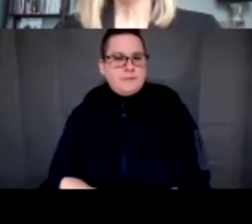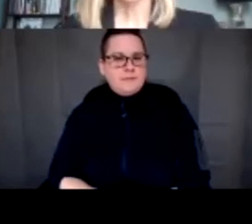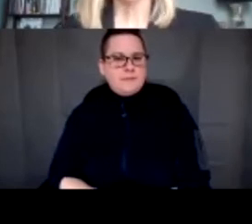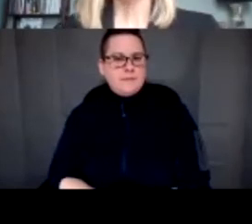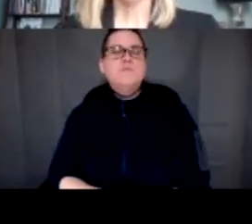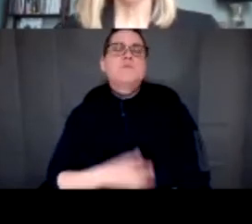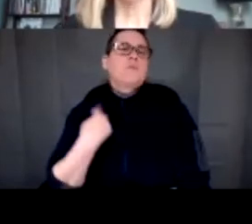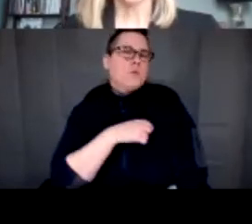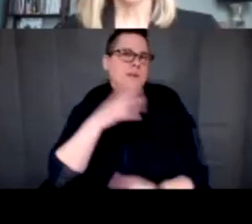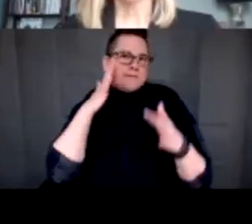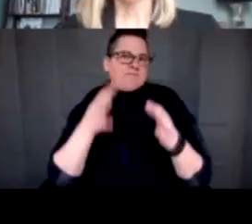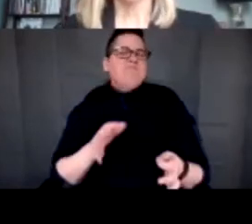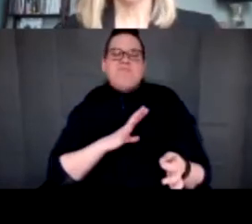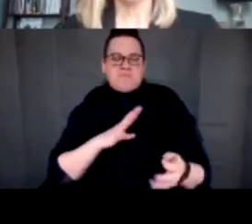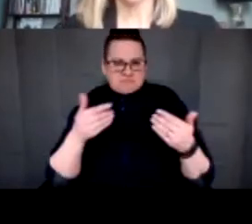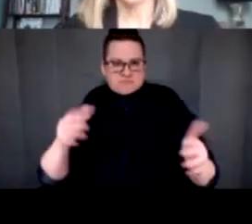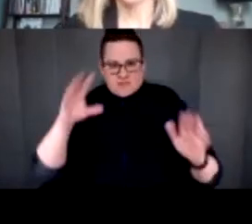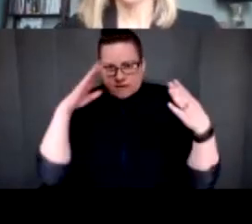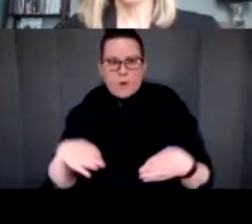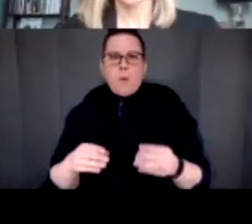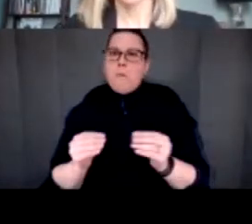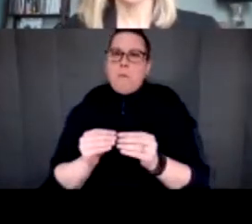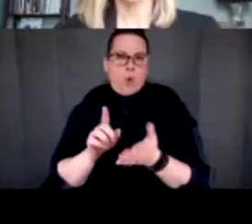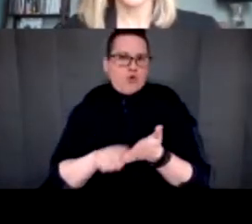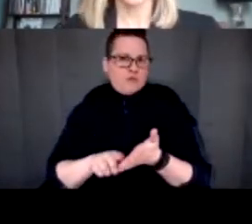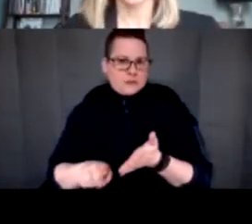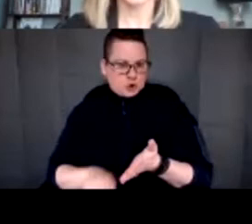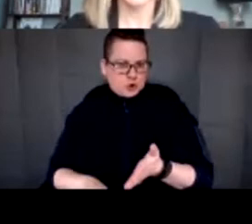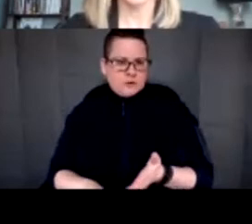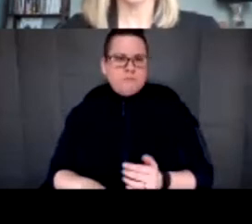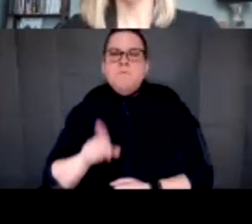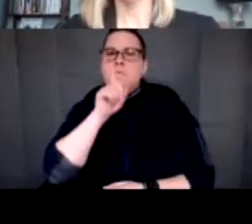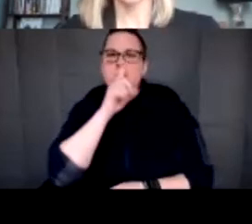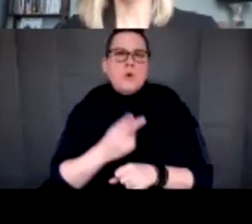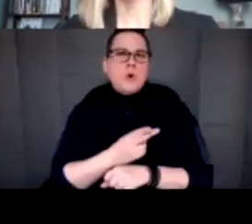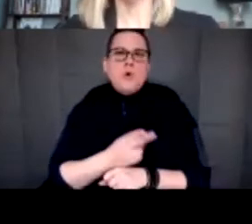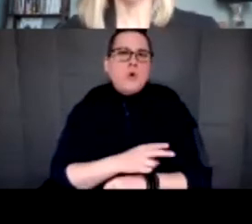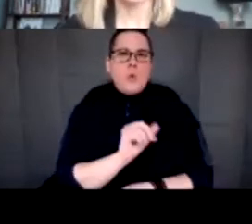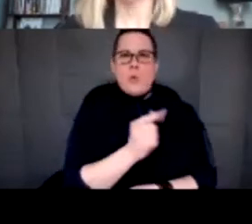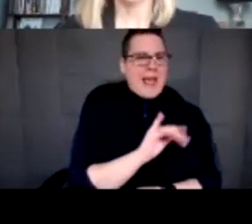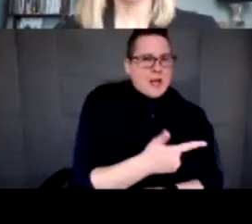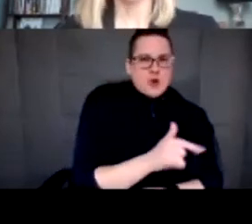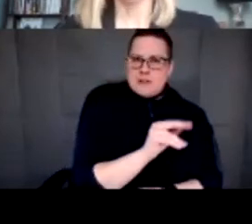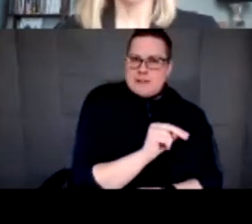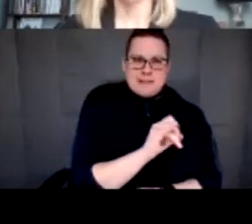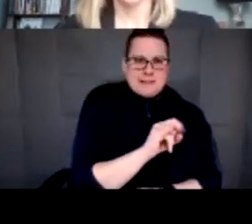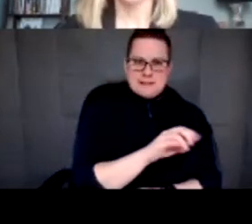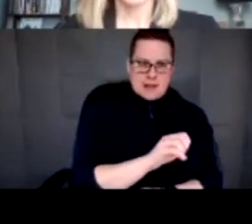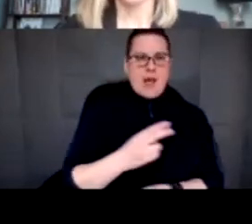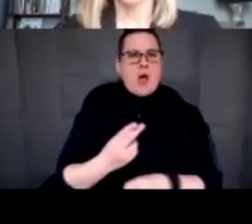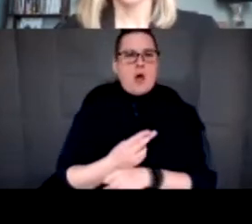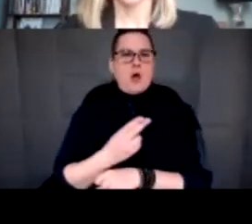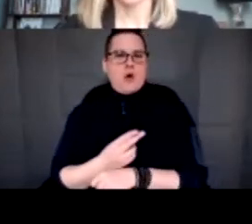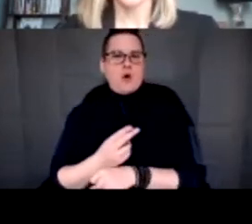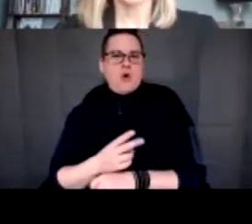So we decided to focus on additional research questions, not using the Aging Insights study, but using VA